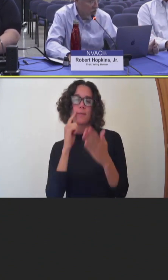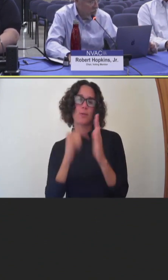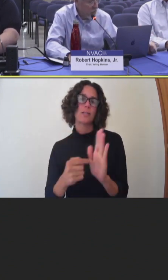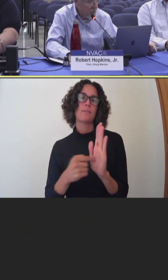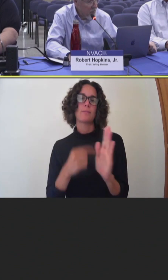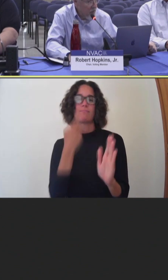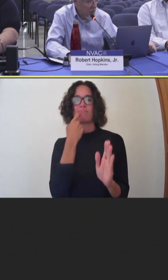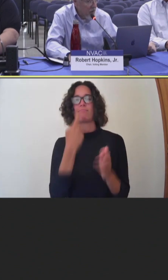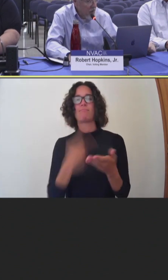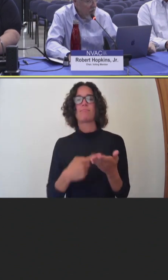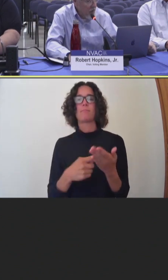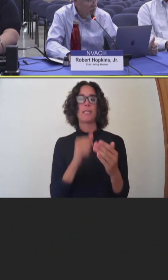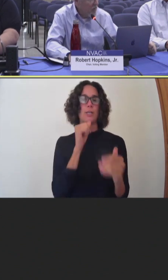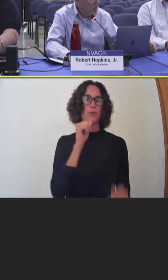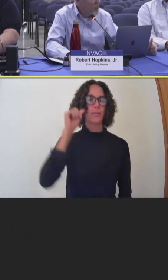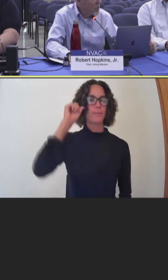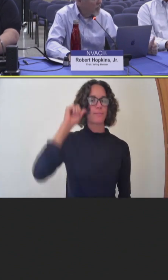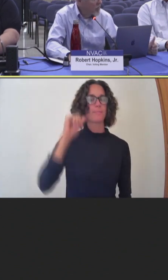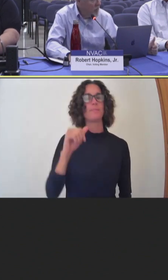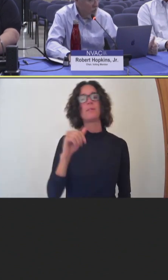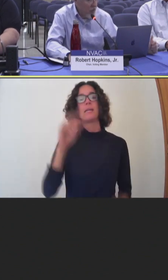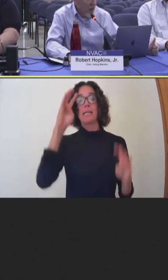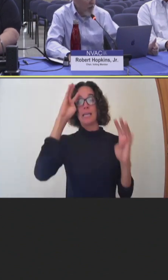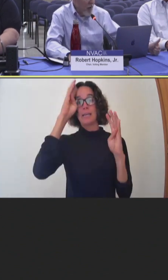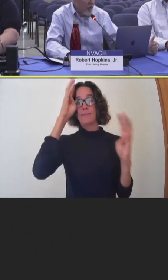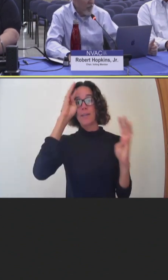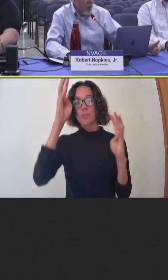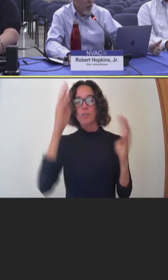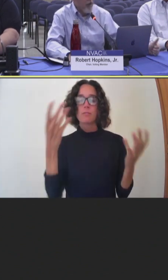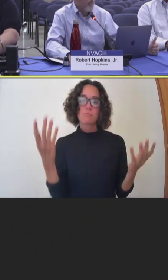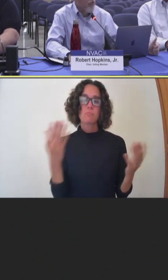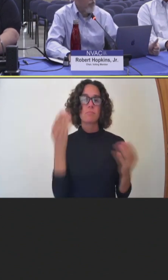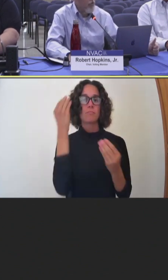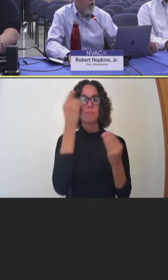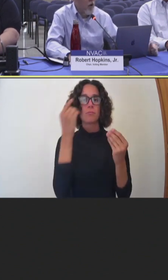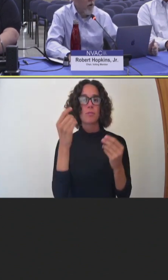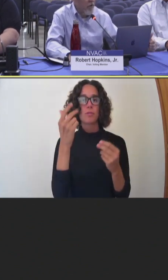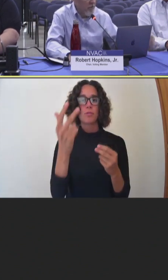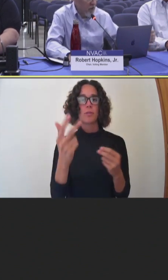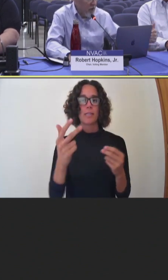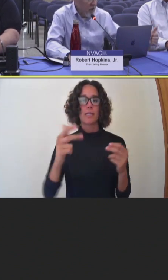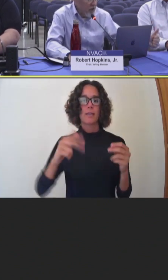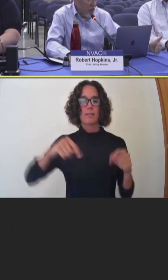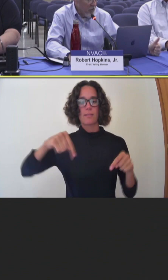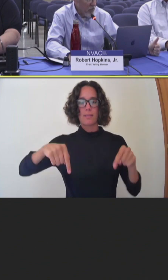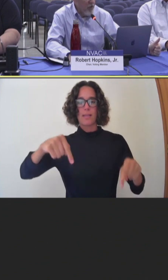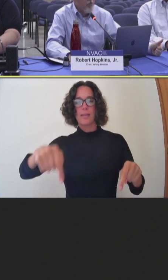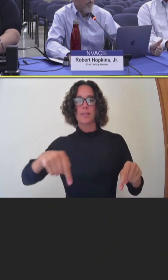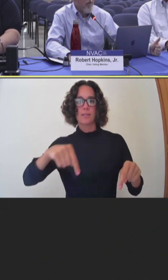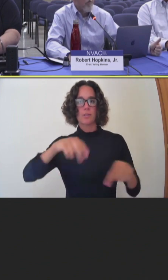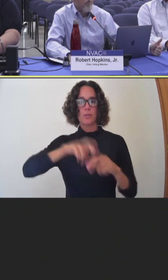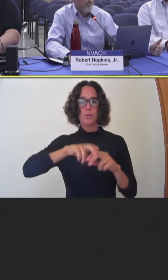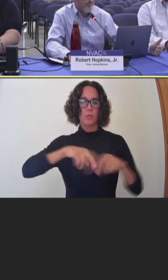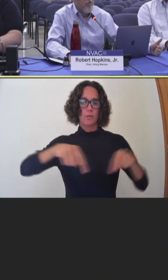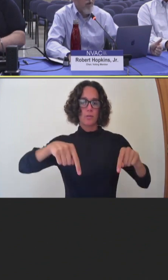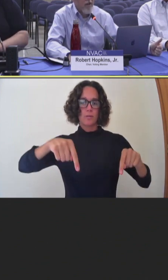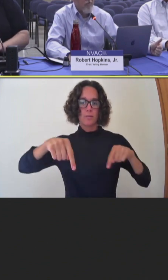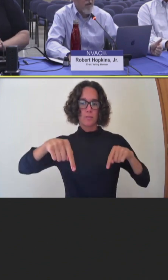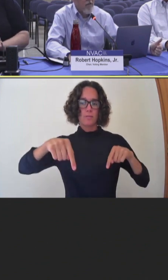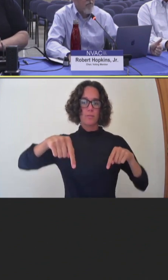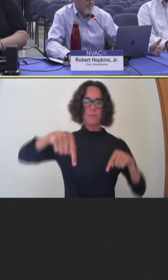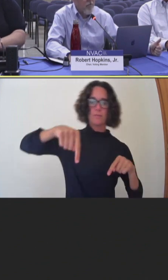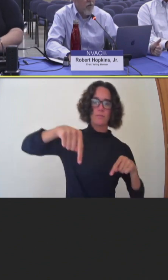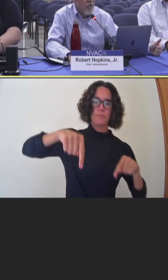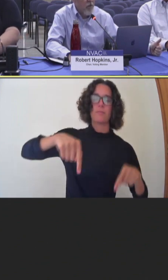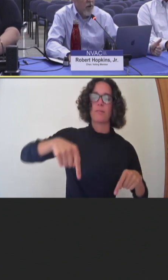yesterday. Innovation, thinking about the three-legged stool of traditional infectious disease